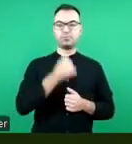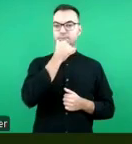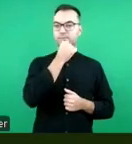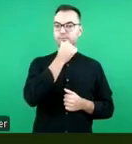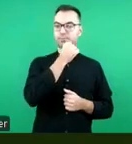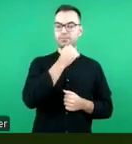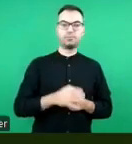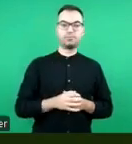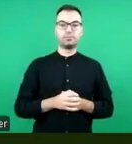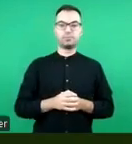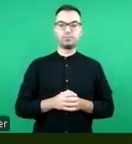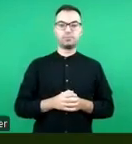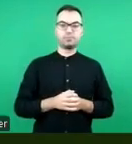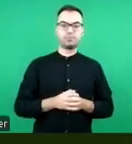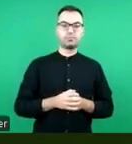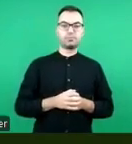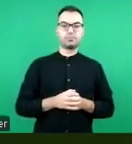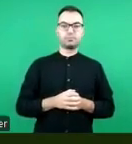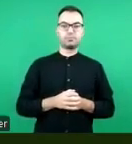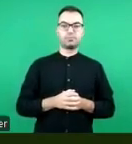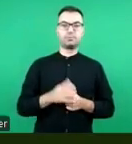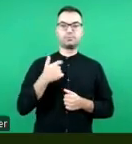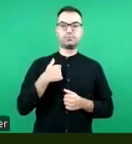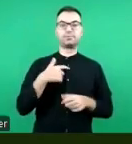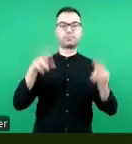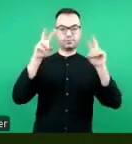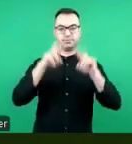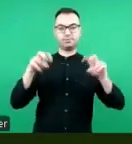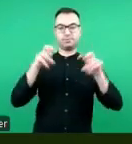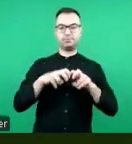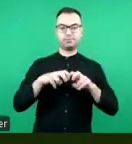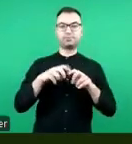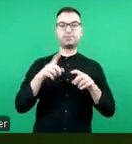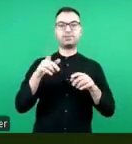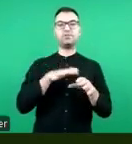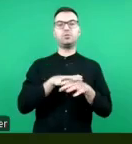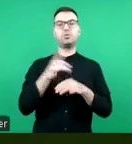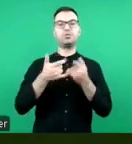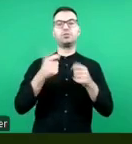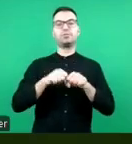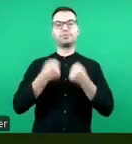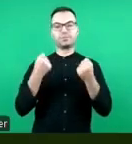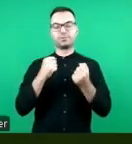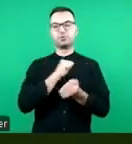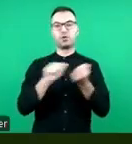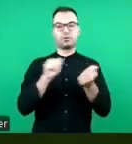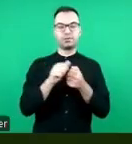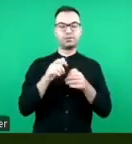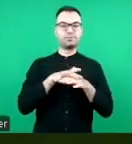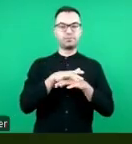have a look on the effects of disturbance on biodiversity, but also on the effects